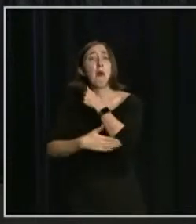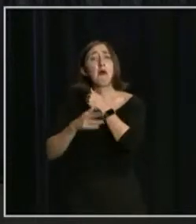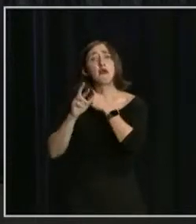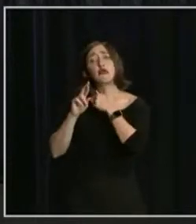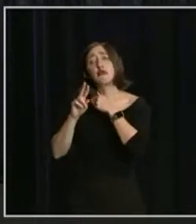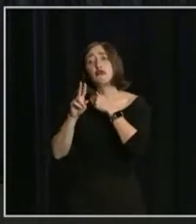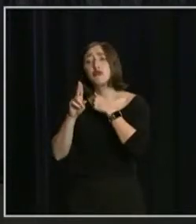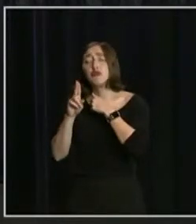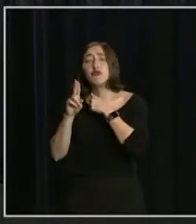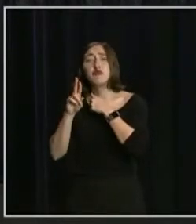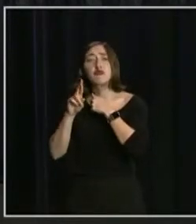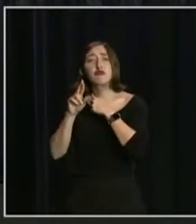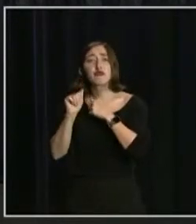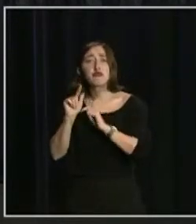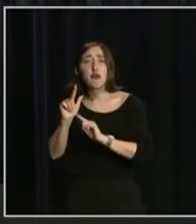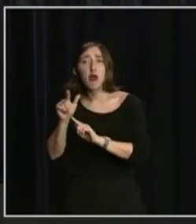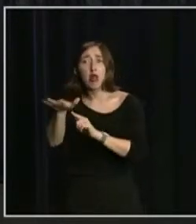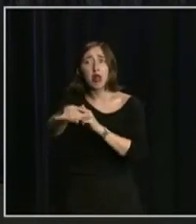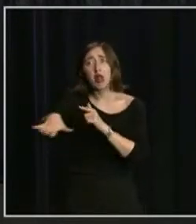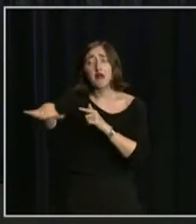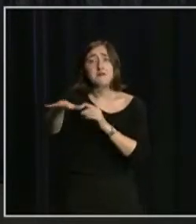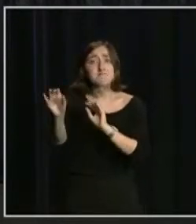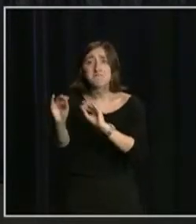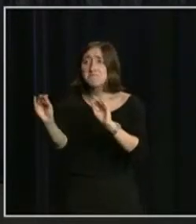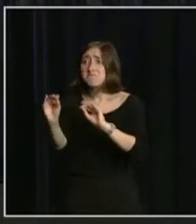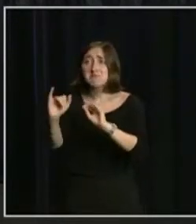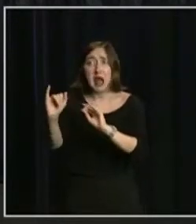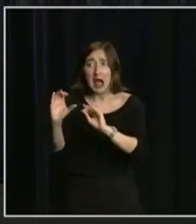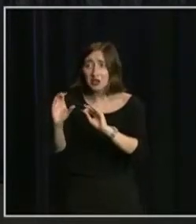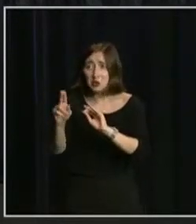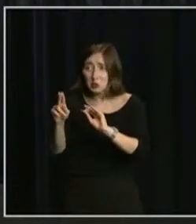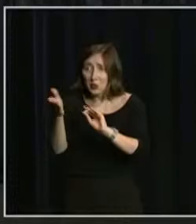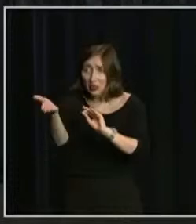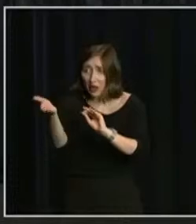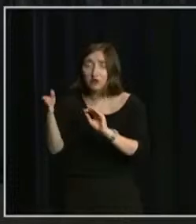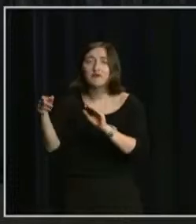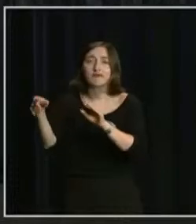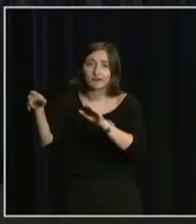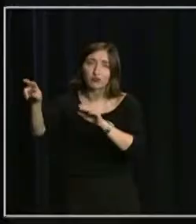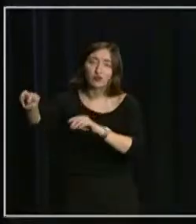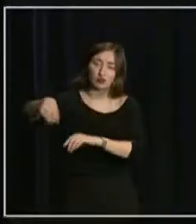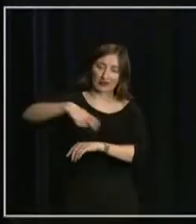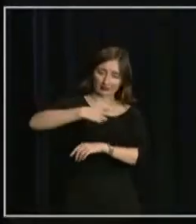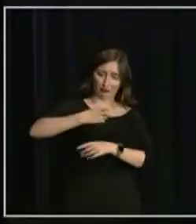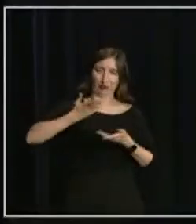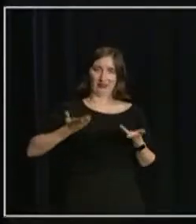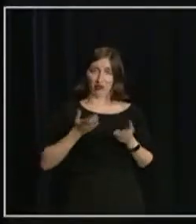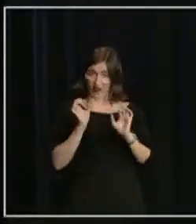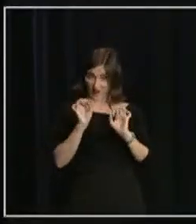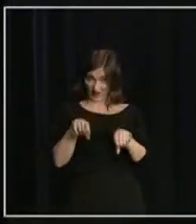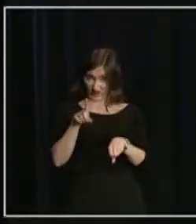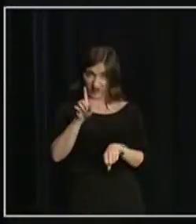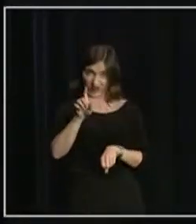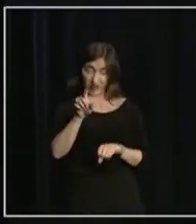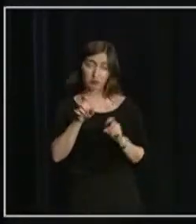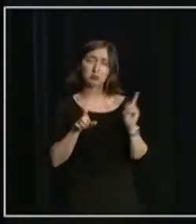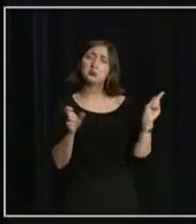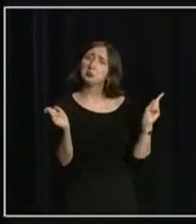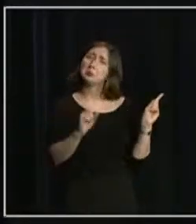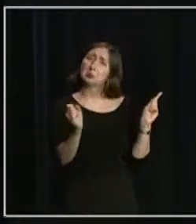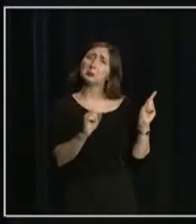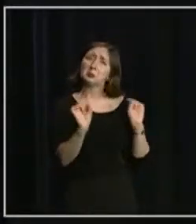As you've heard, we've been talking about the pressures experienced by the healthcare systems, and so there is a way to redirect some of the patient